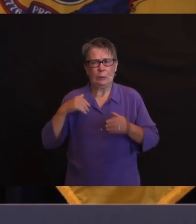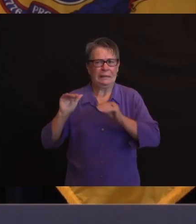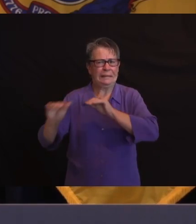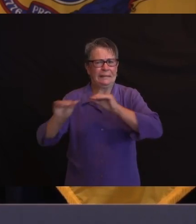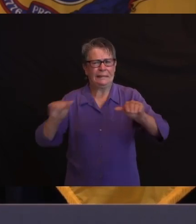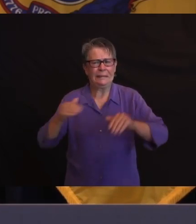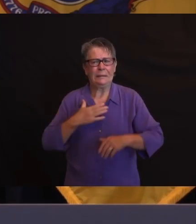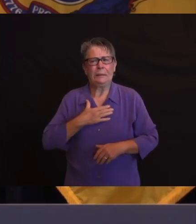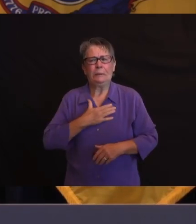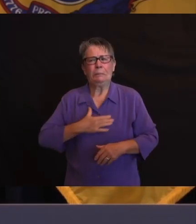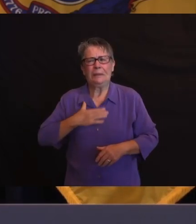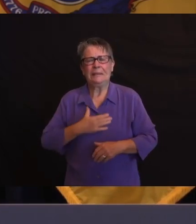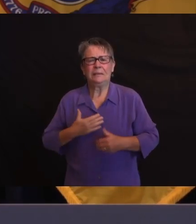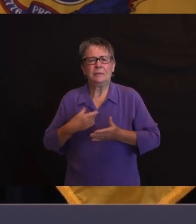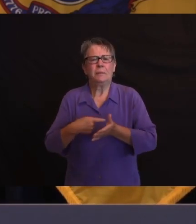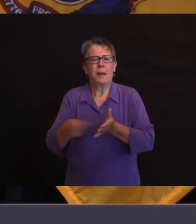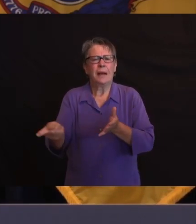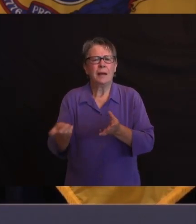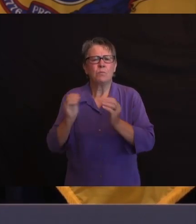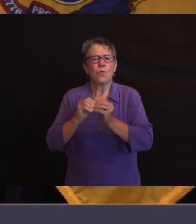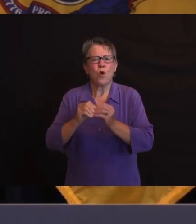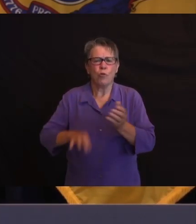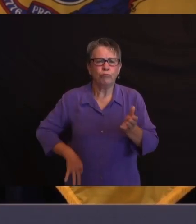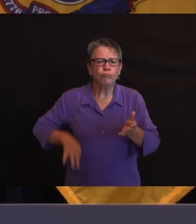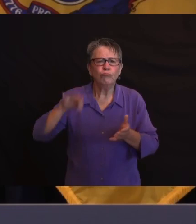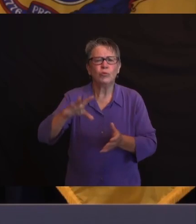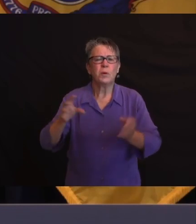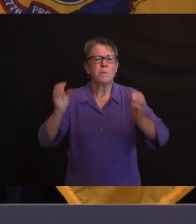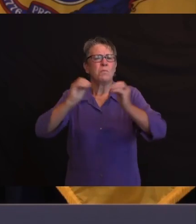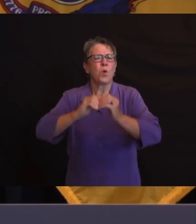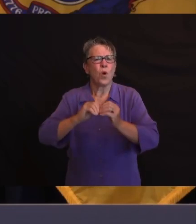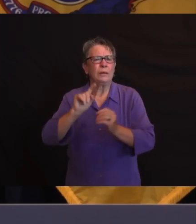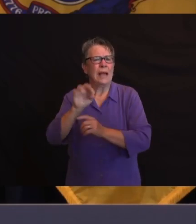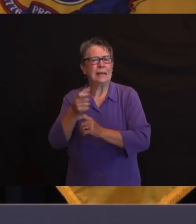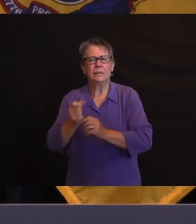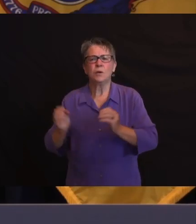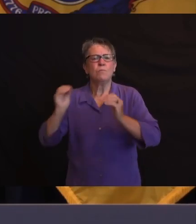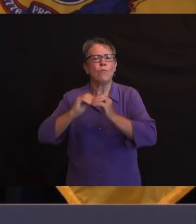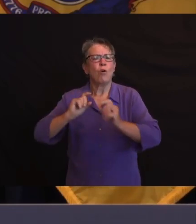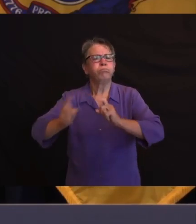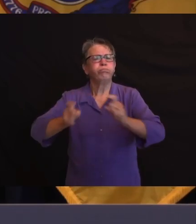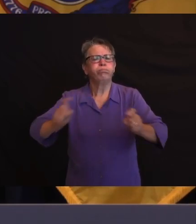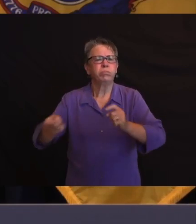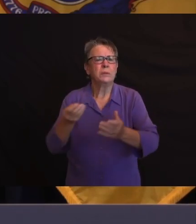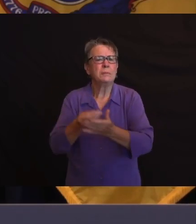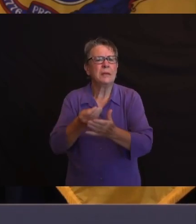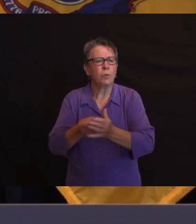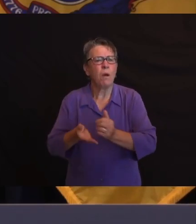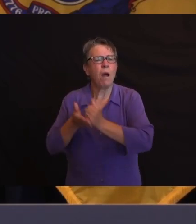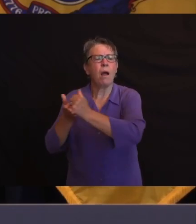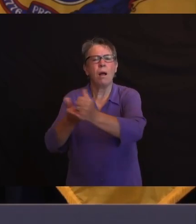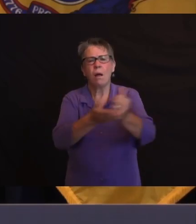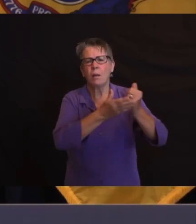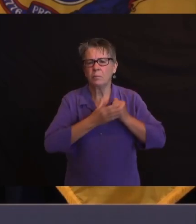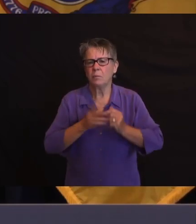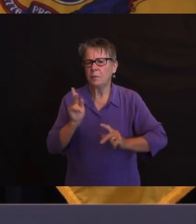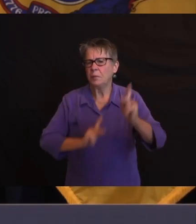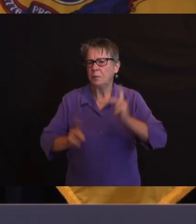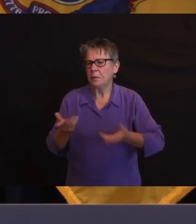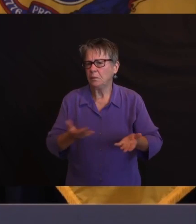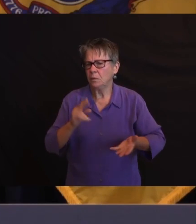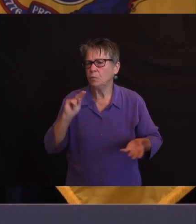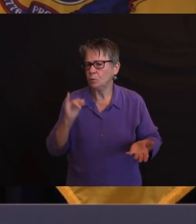what we're doing here, and I'm proud of that. And I know there's some amount of sacrifice associated with that by a group of folks, and I